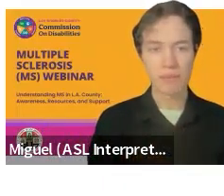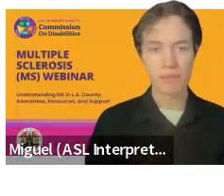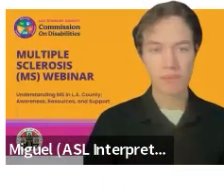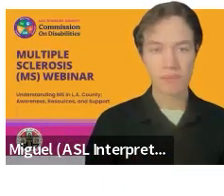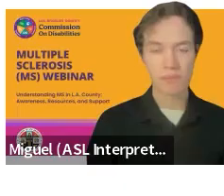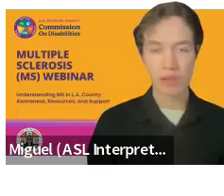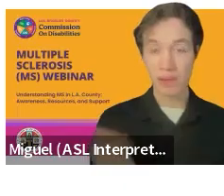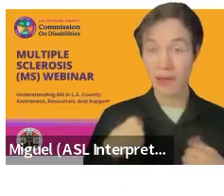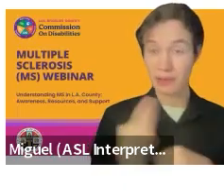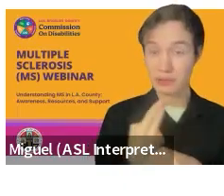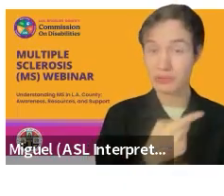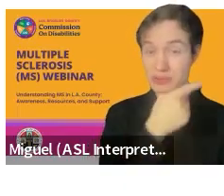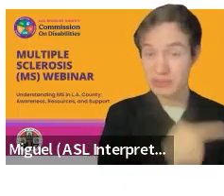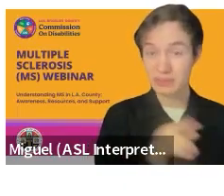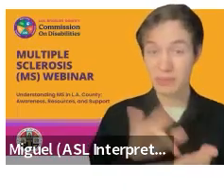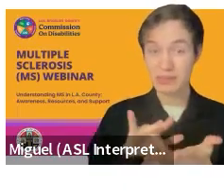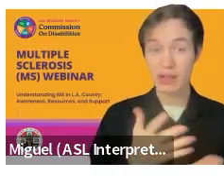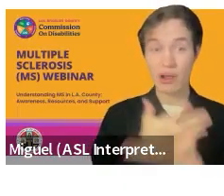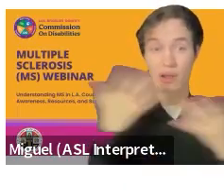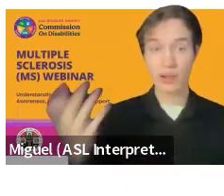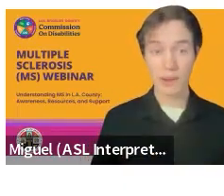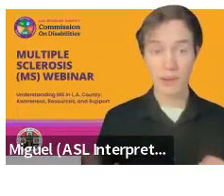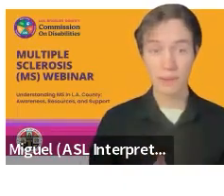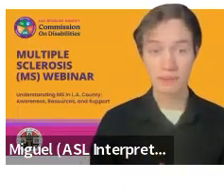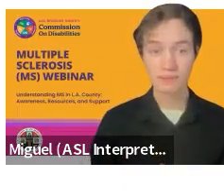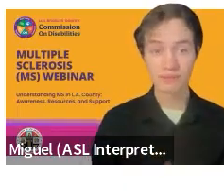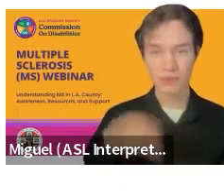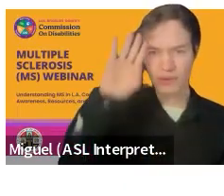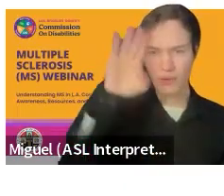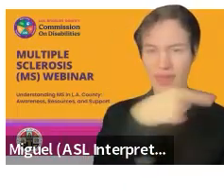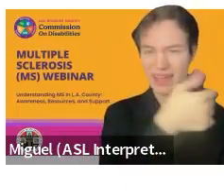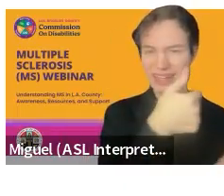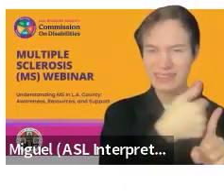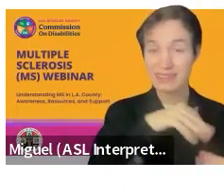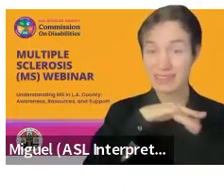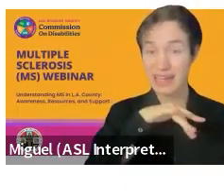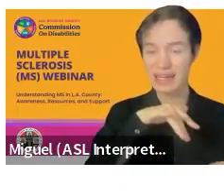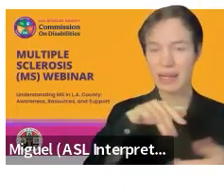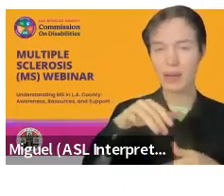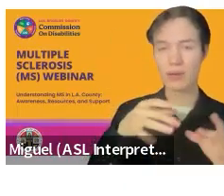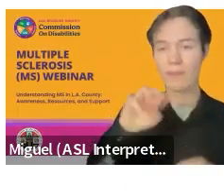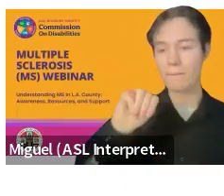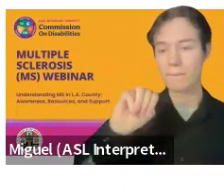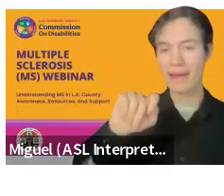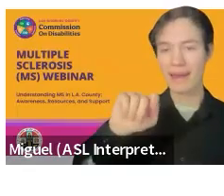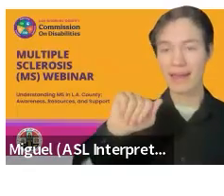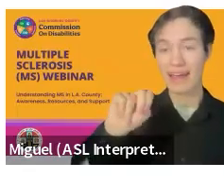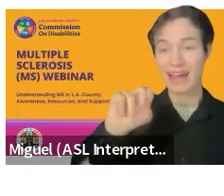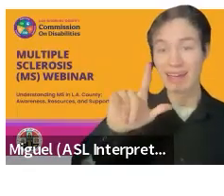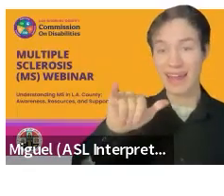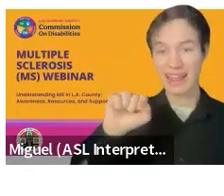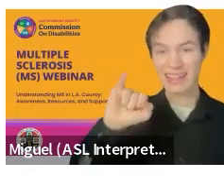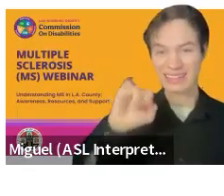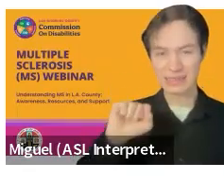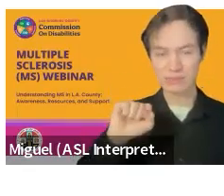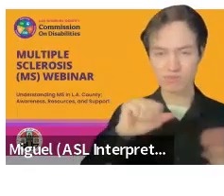well. And actually you can see this was a meta-analysis where they compared the efficacy of the different MS treatment options.